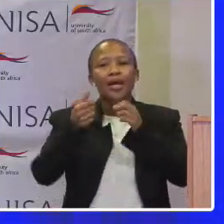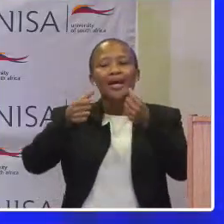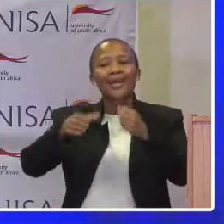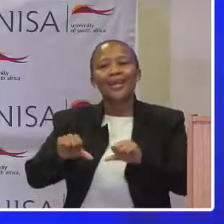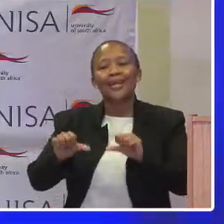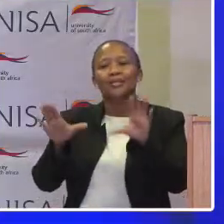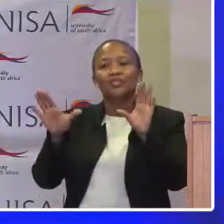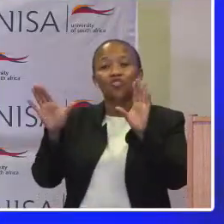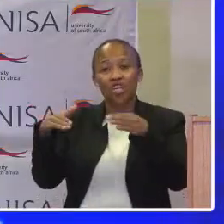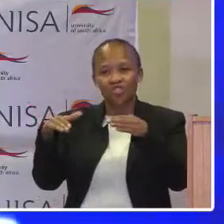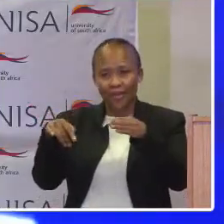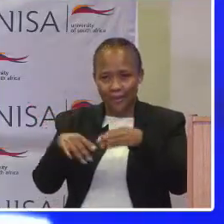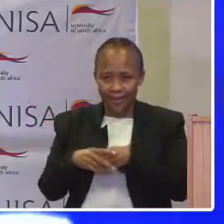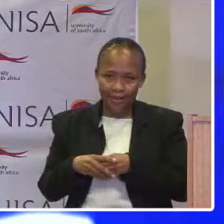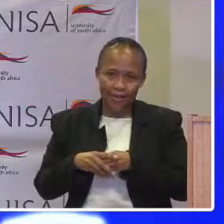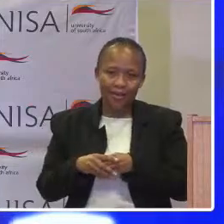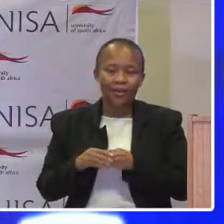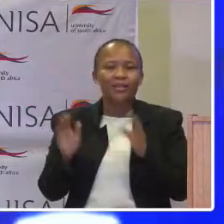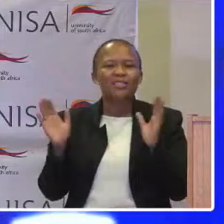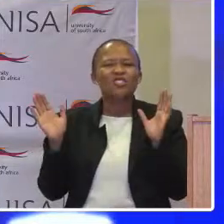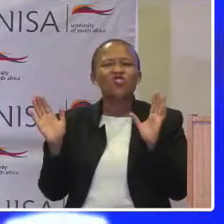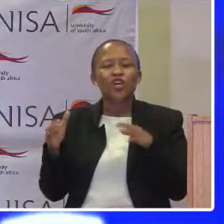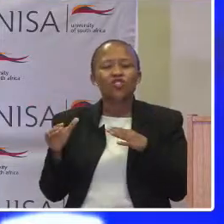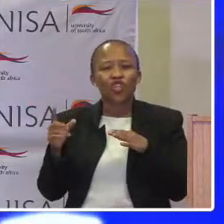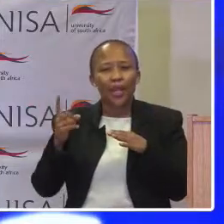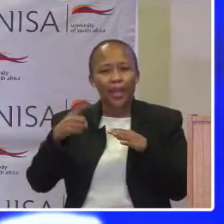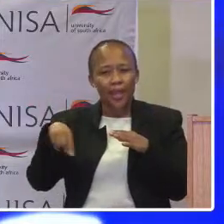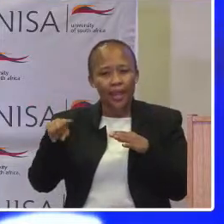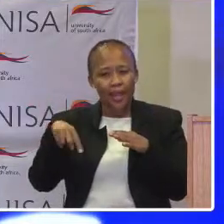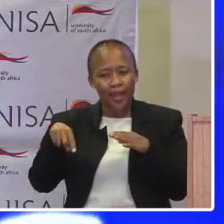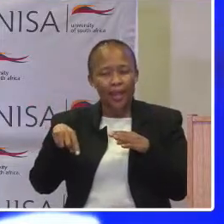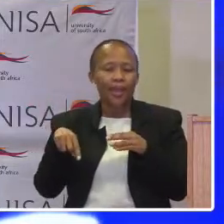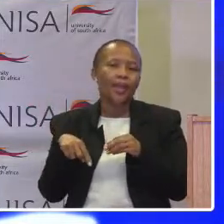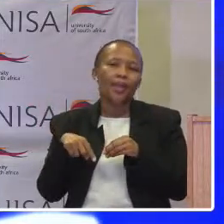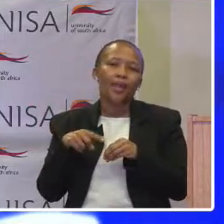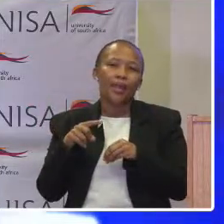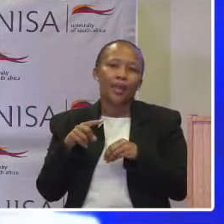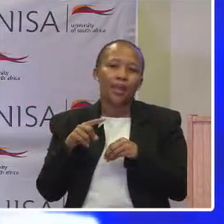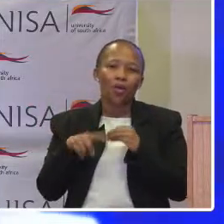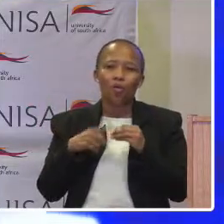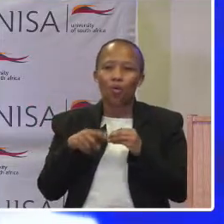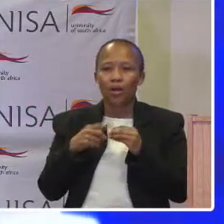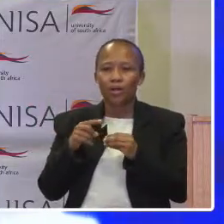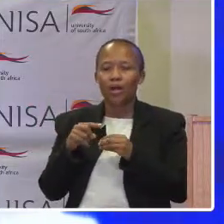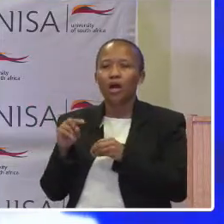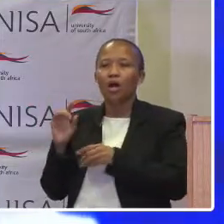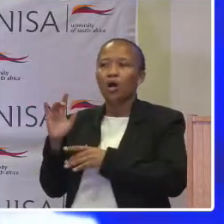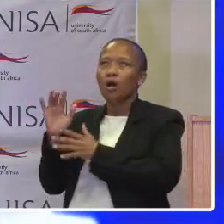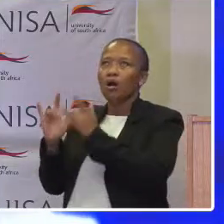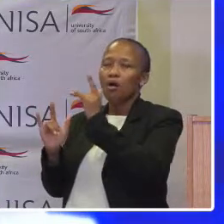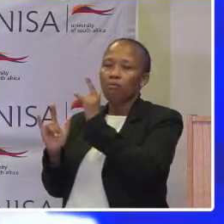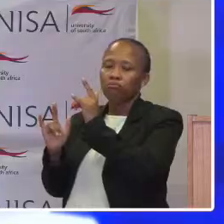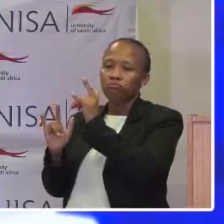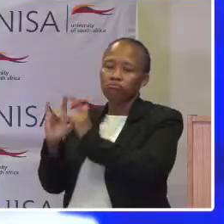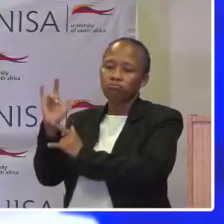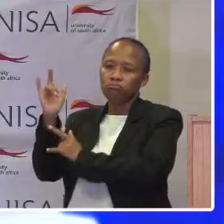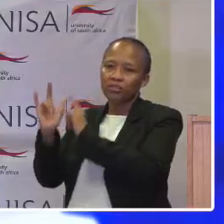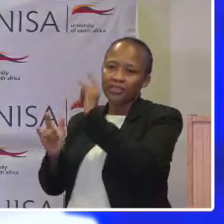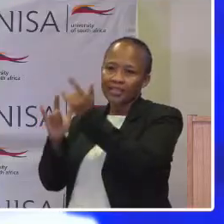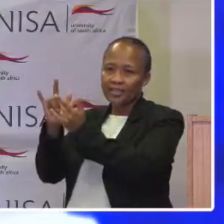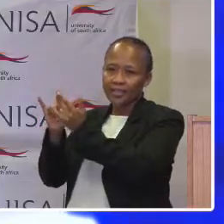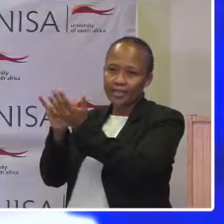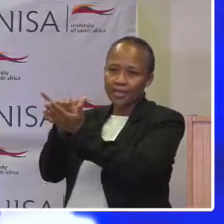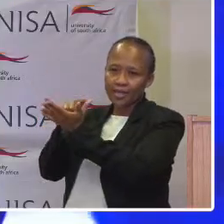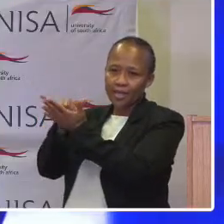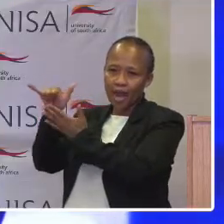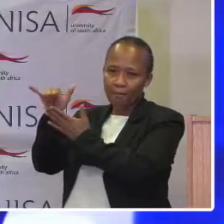session, the session on entrepreneurship within Aerotropolis development, I